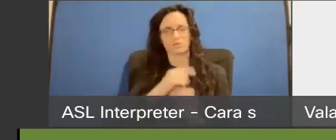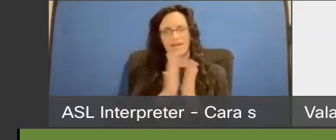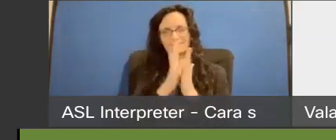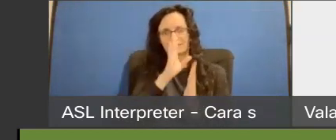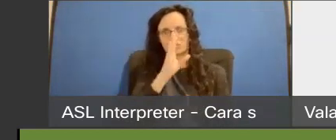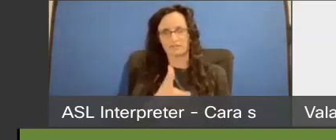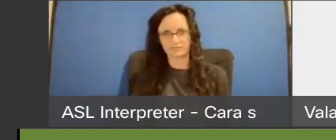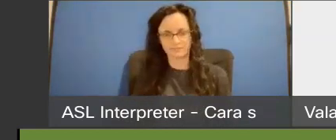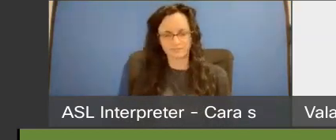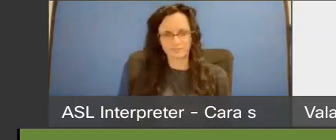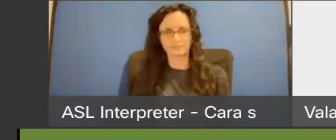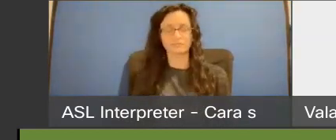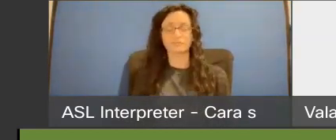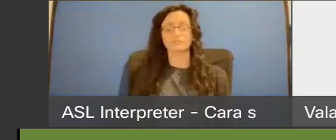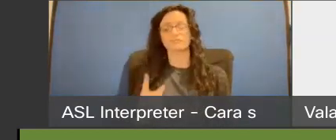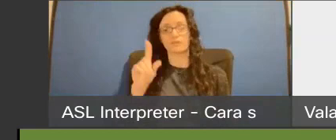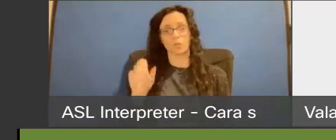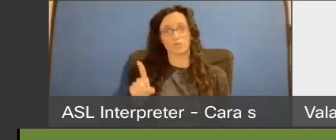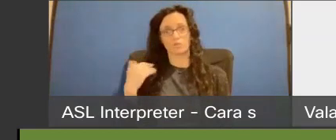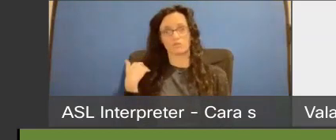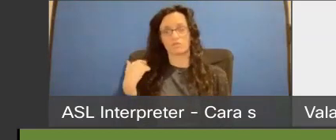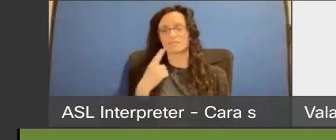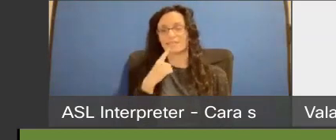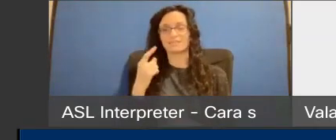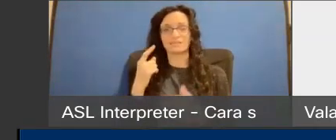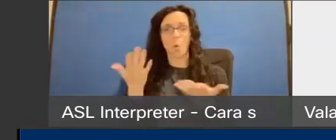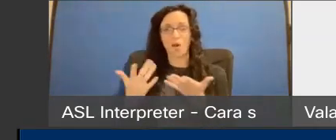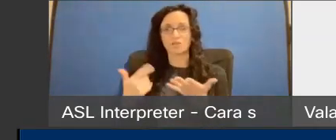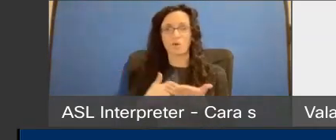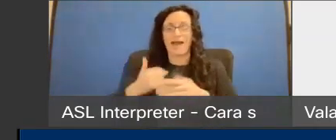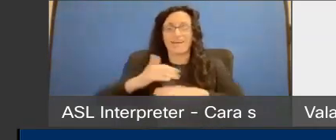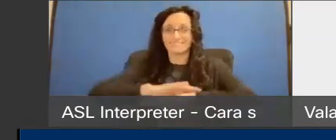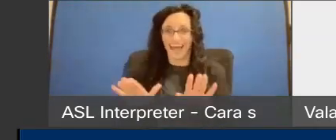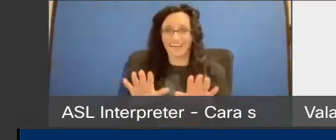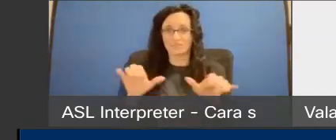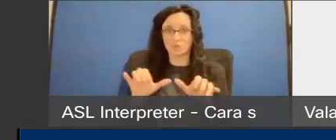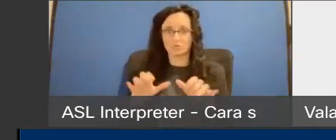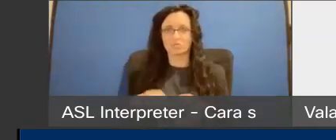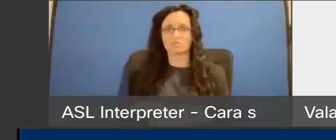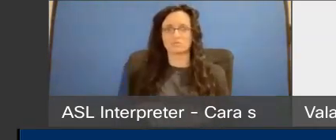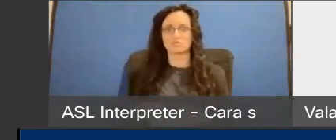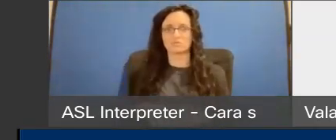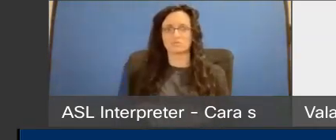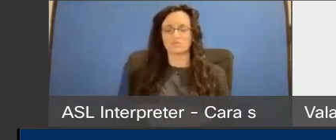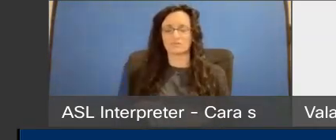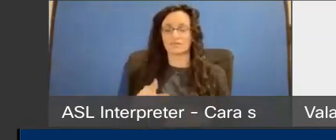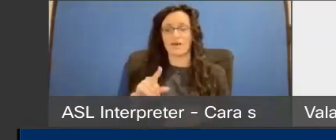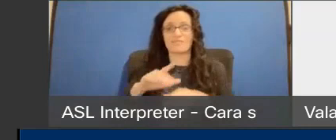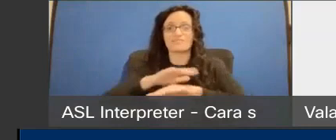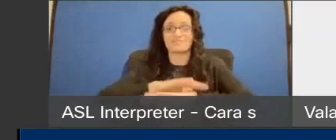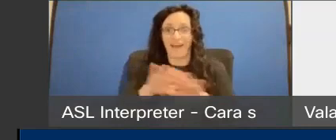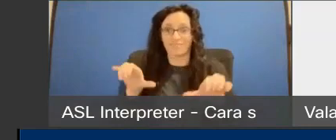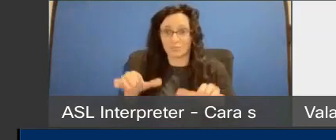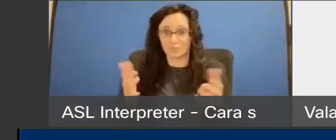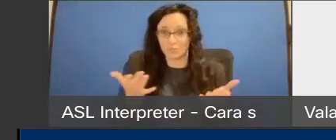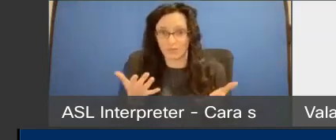Now, to a question that came up earlier, are there any things not to do? Well, here's one way not to ask the question. There are not